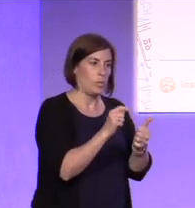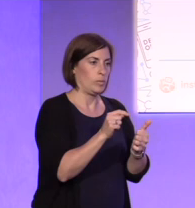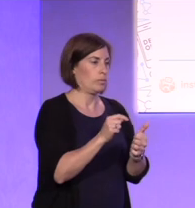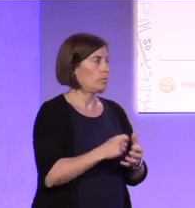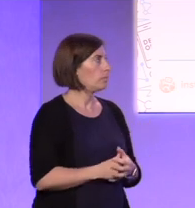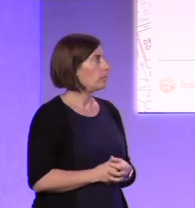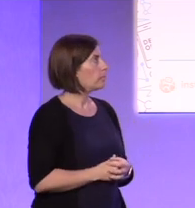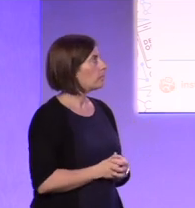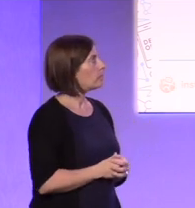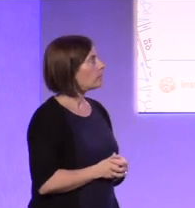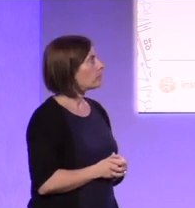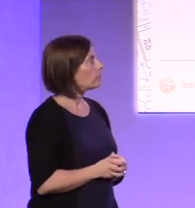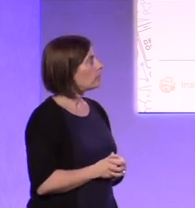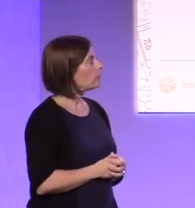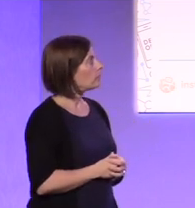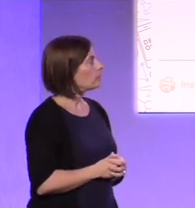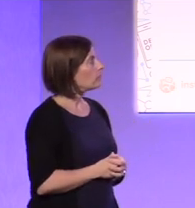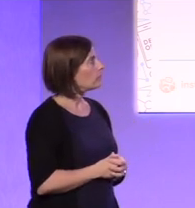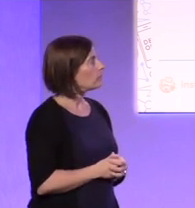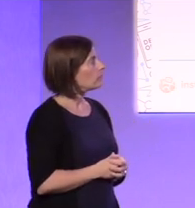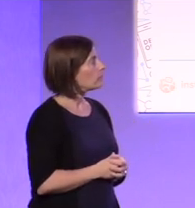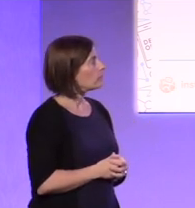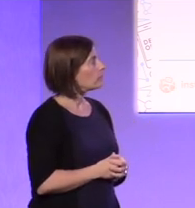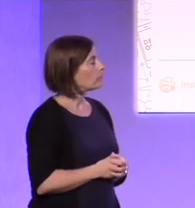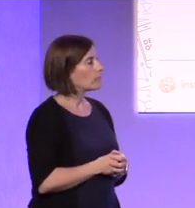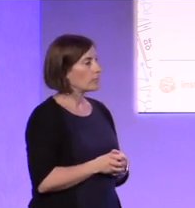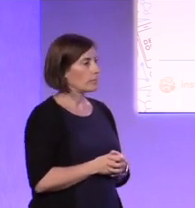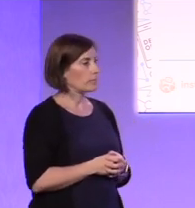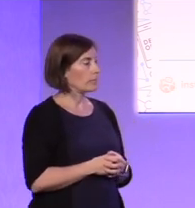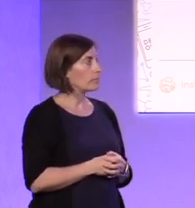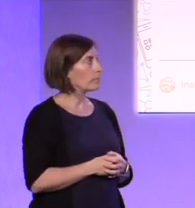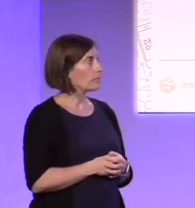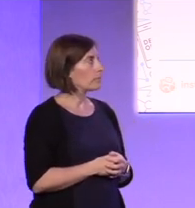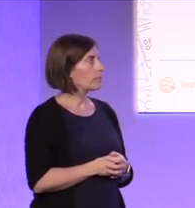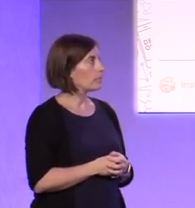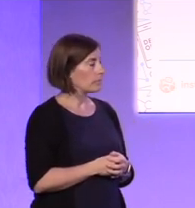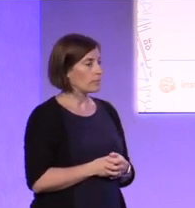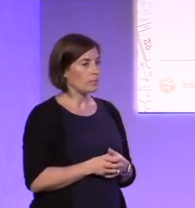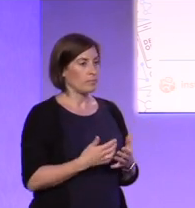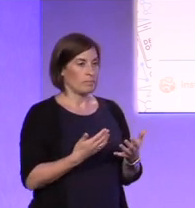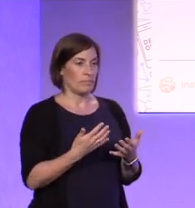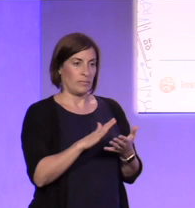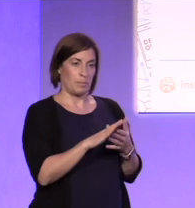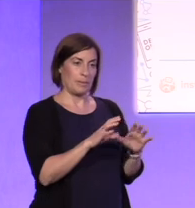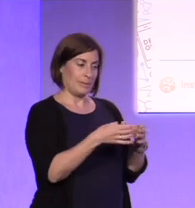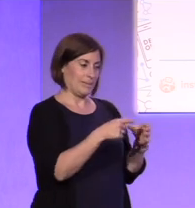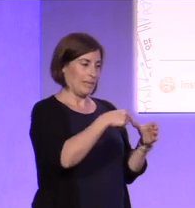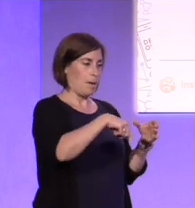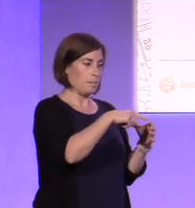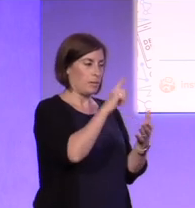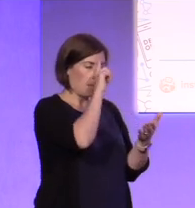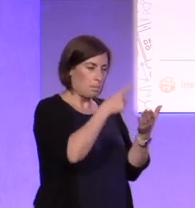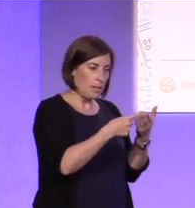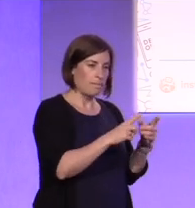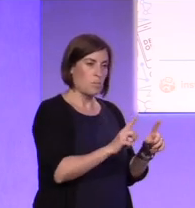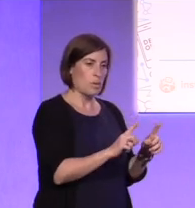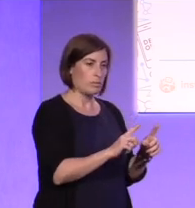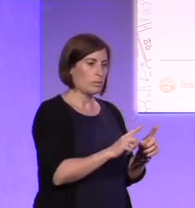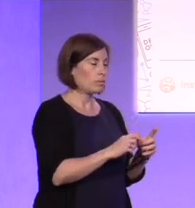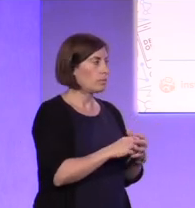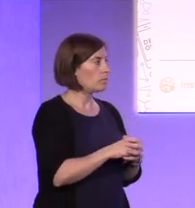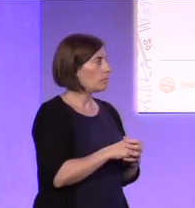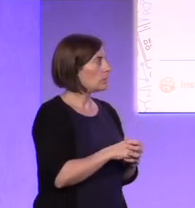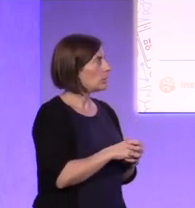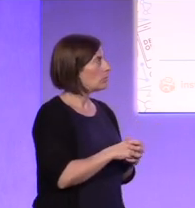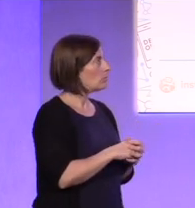things that we really believed in. And so, what we decided to do was we decided to graph them.